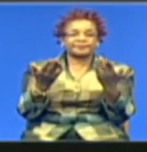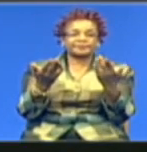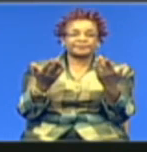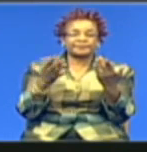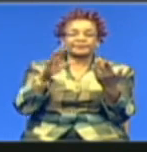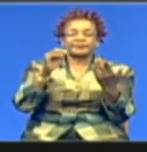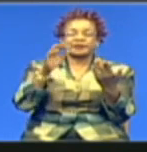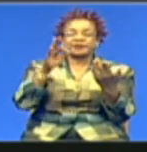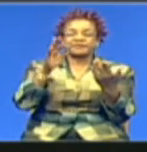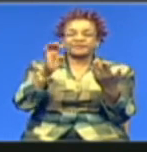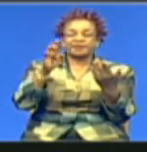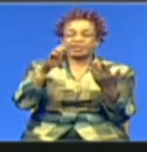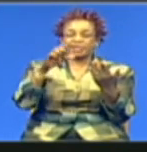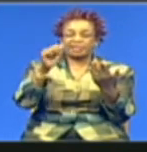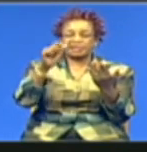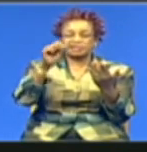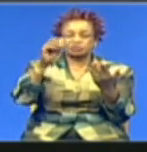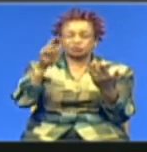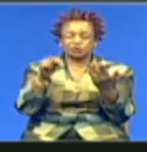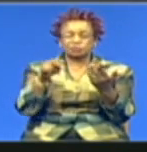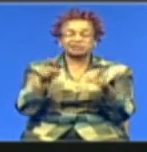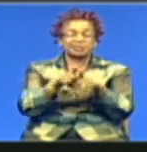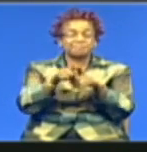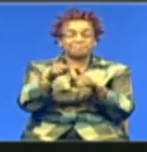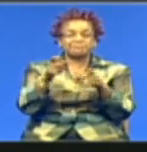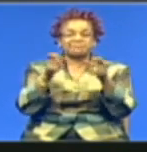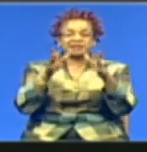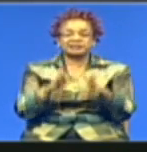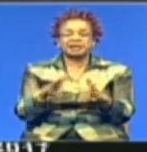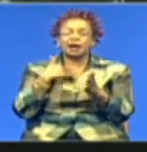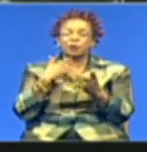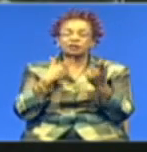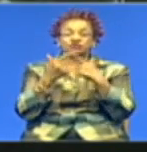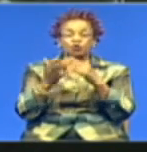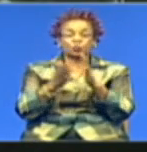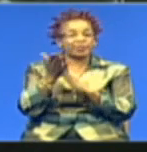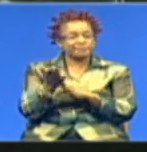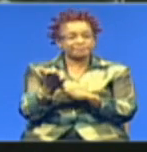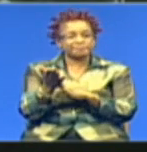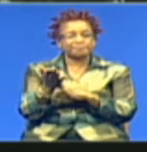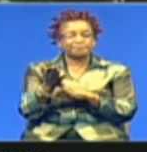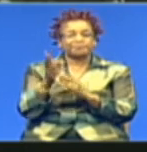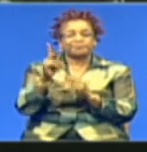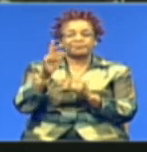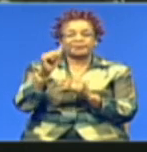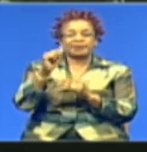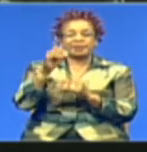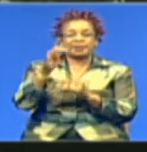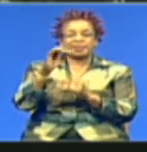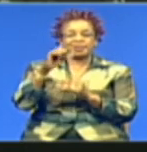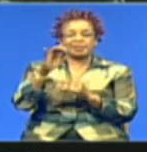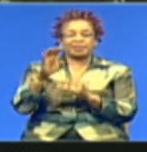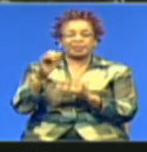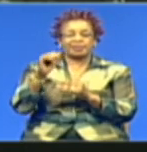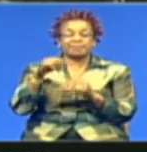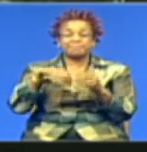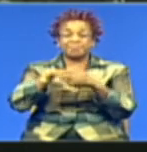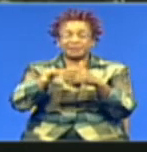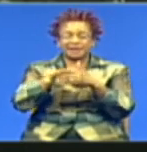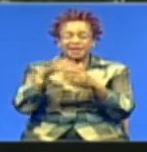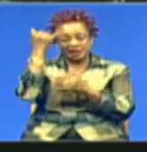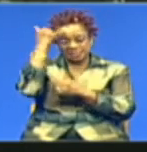Alex Ferguson. Huyu ndiye alikuwa tena manager. I want to talk to him. Kadenge Nampira idea started, right? And at that